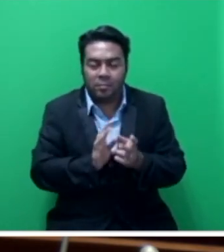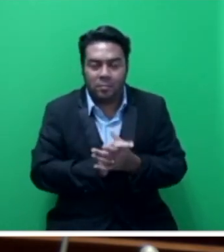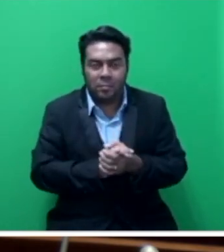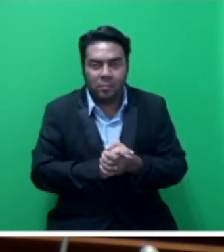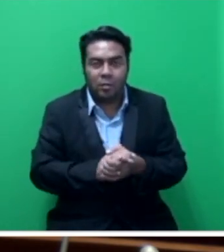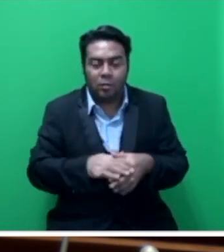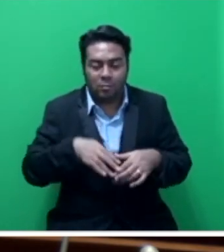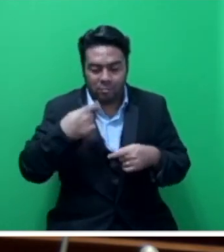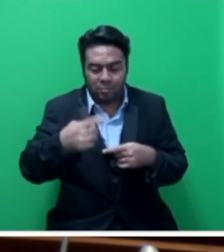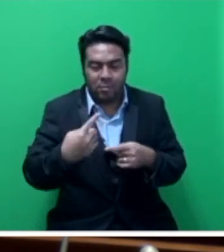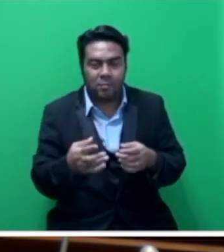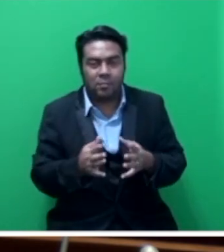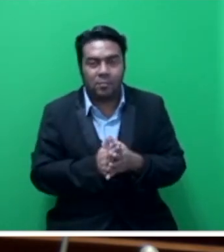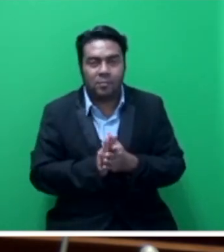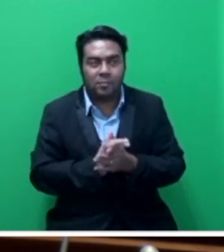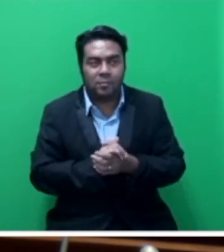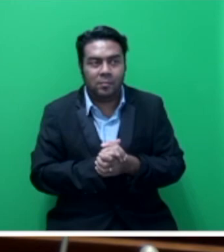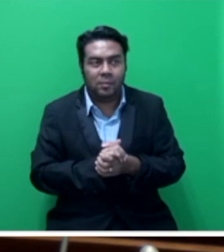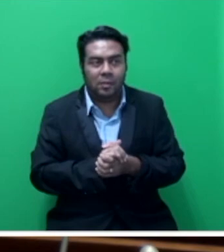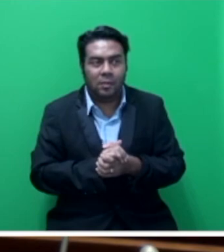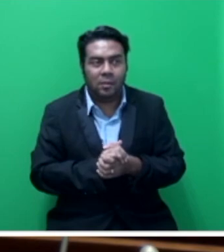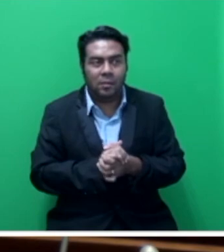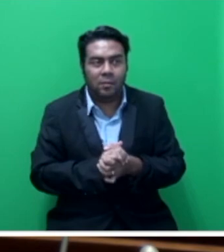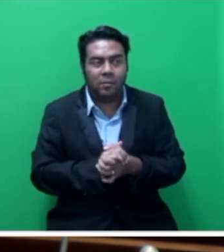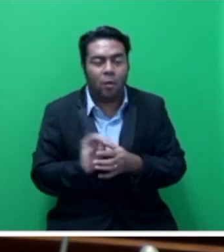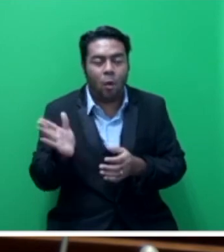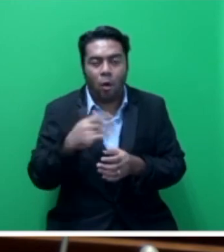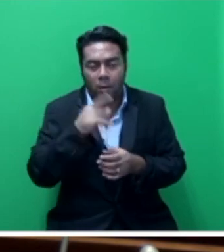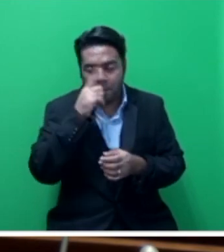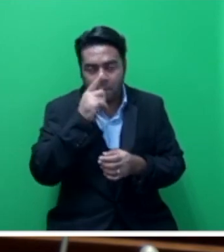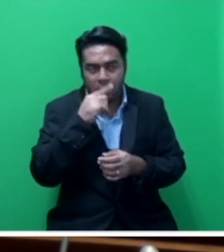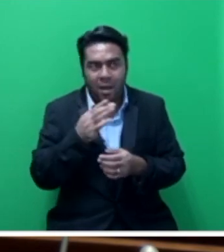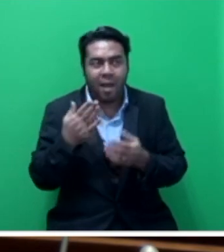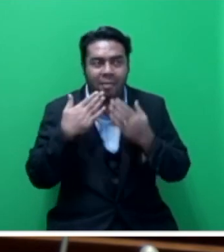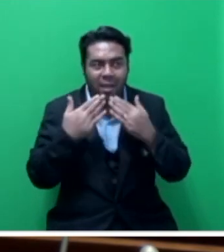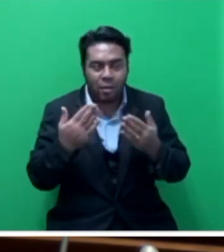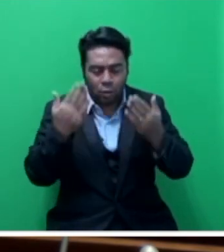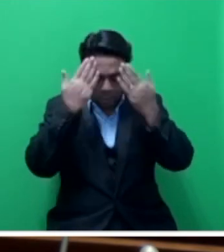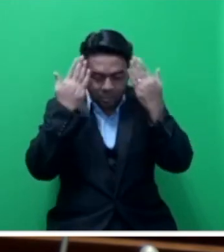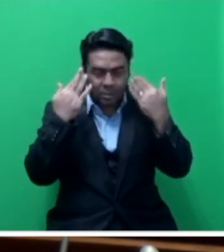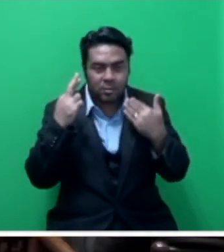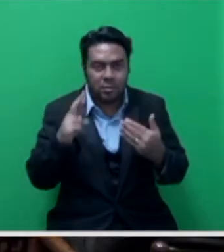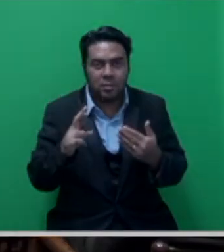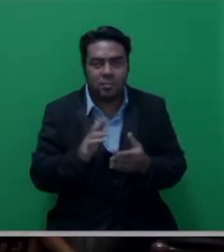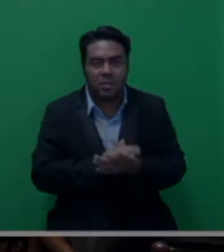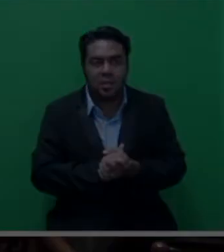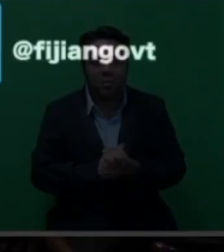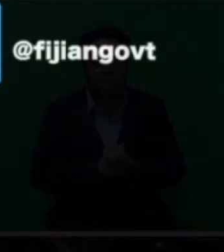accelerated recovery while sustaining livelihoods for all Fijians. I thank you, Honourable Speaker, sir.